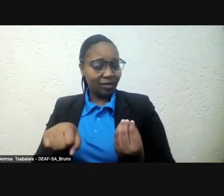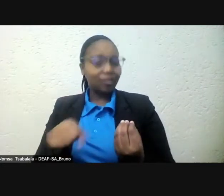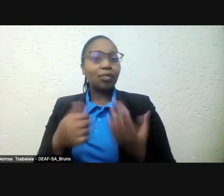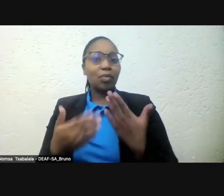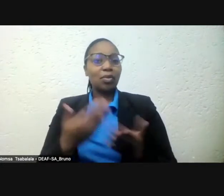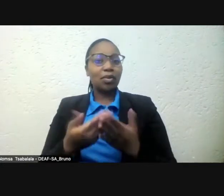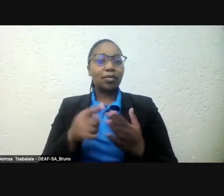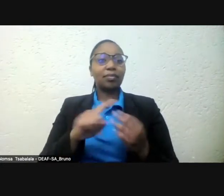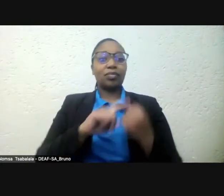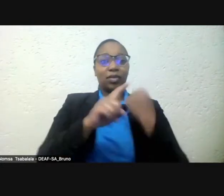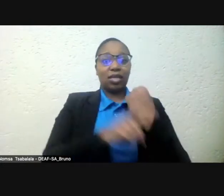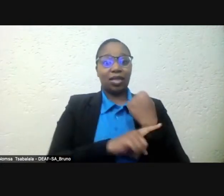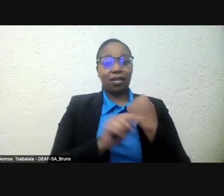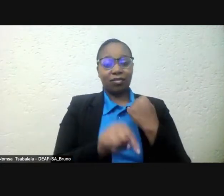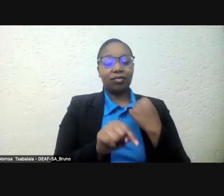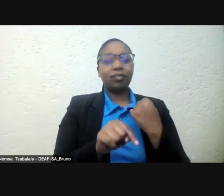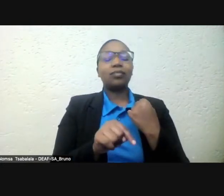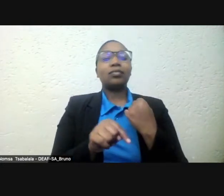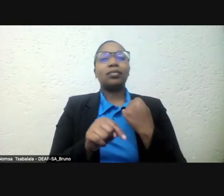take